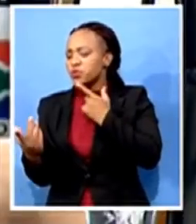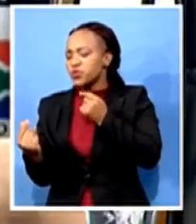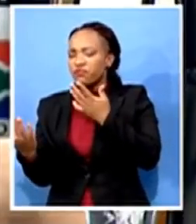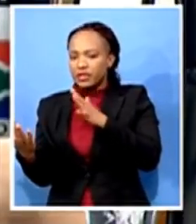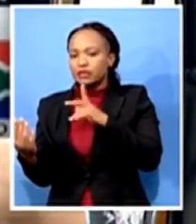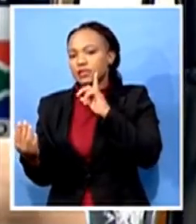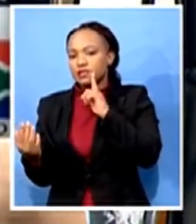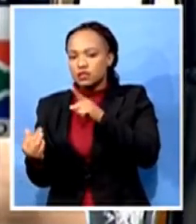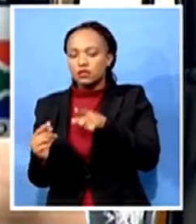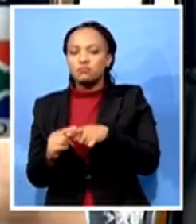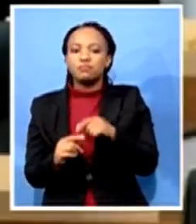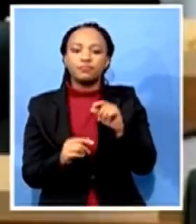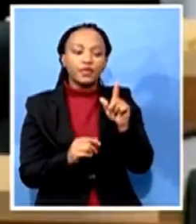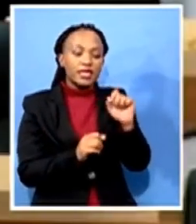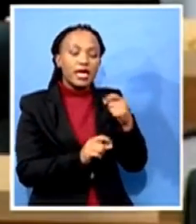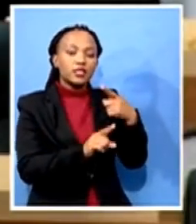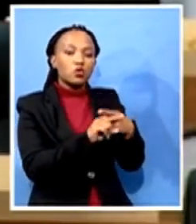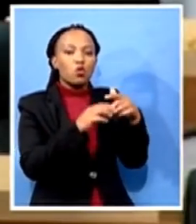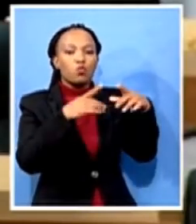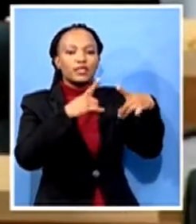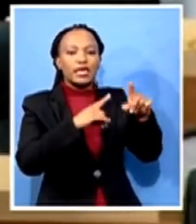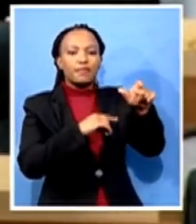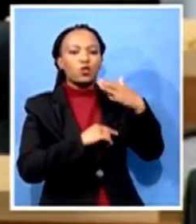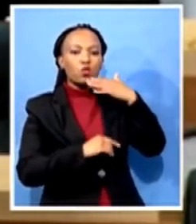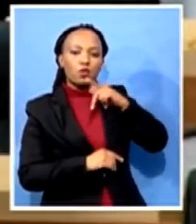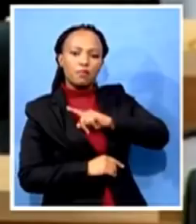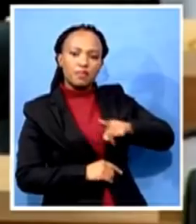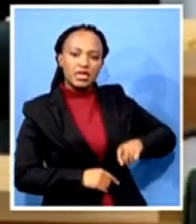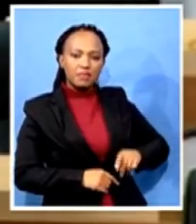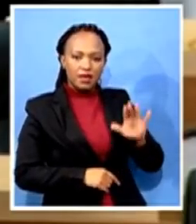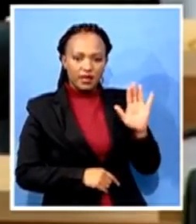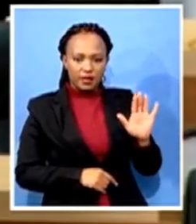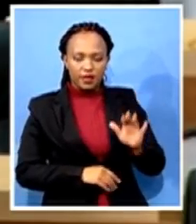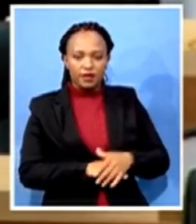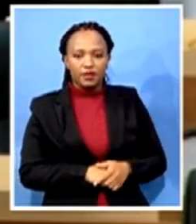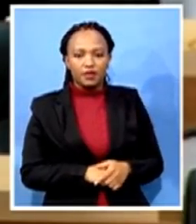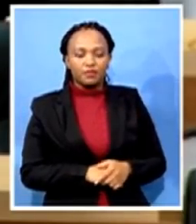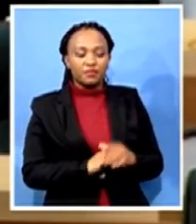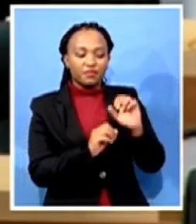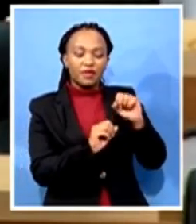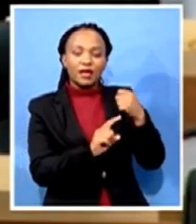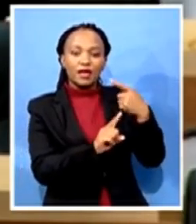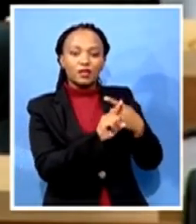is correct. The EXCO said that a new database must be composed